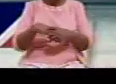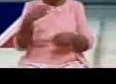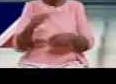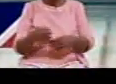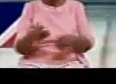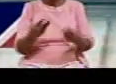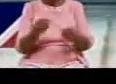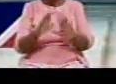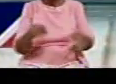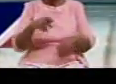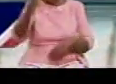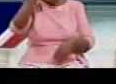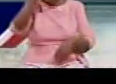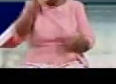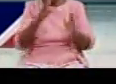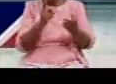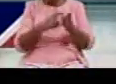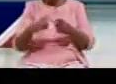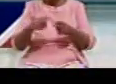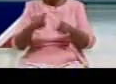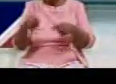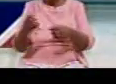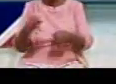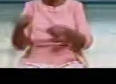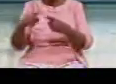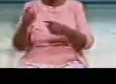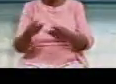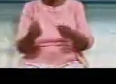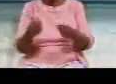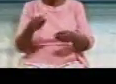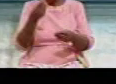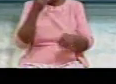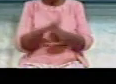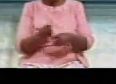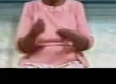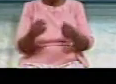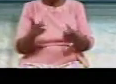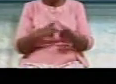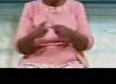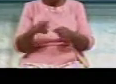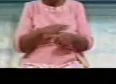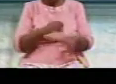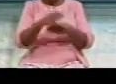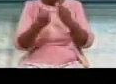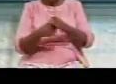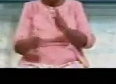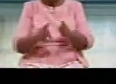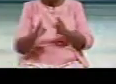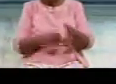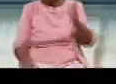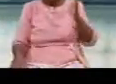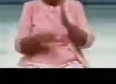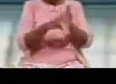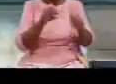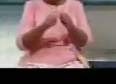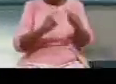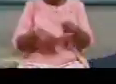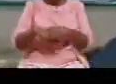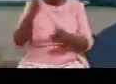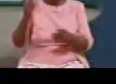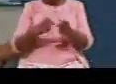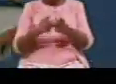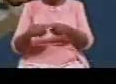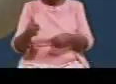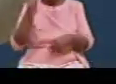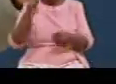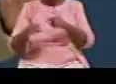of Canaan, and the Lord told them the end had come for those Canaanites. Wipe them out, take them away from there. And they refused to do